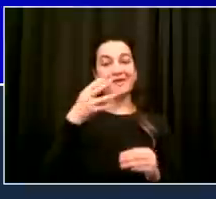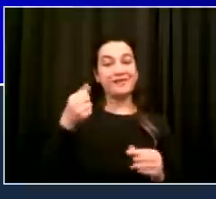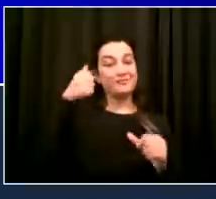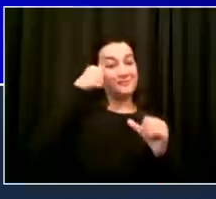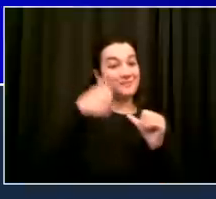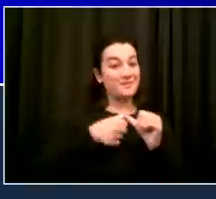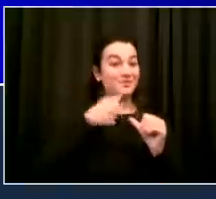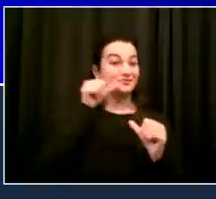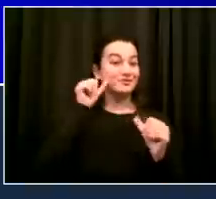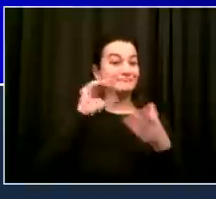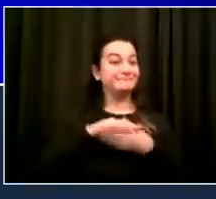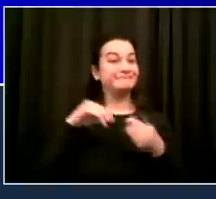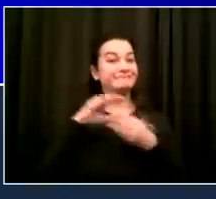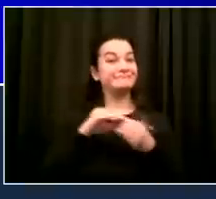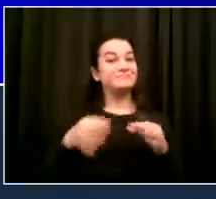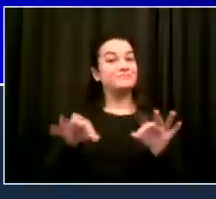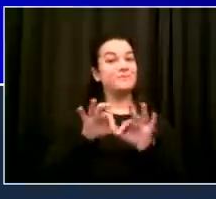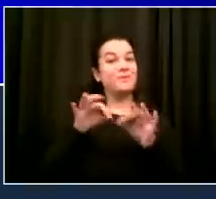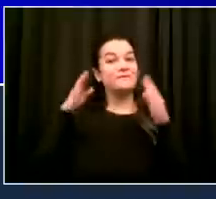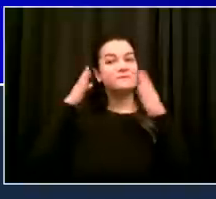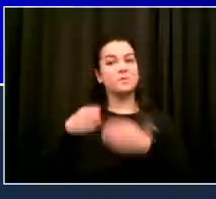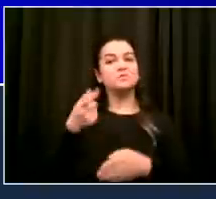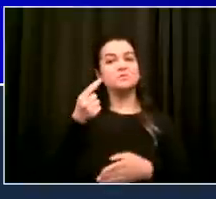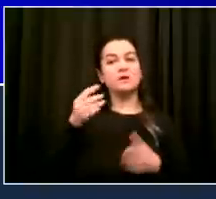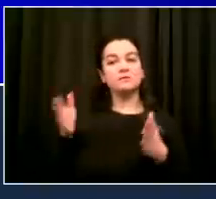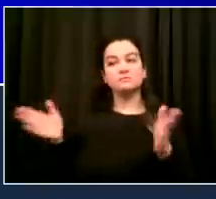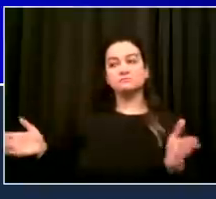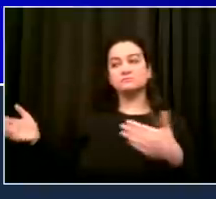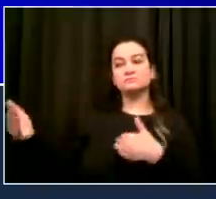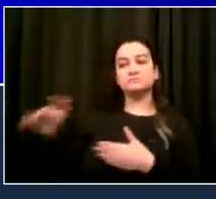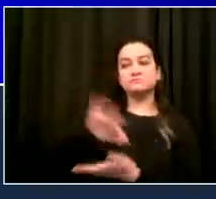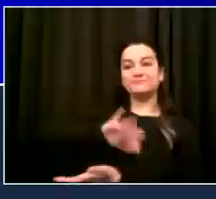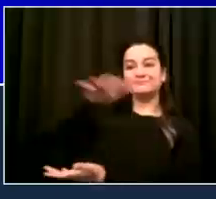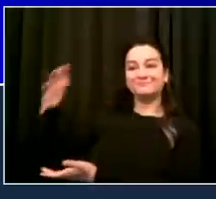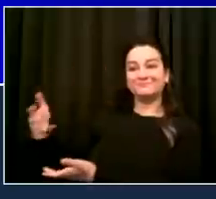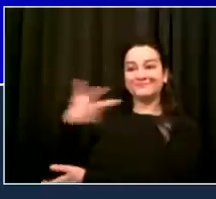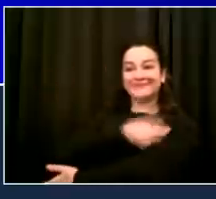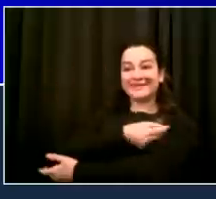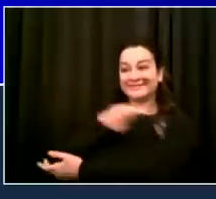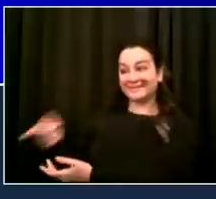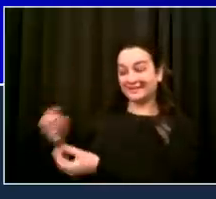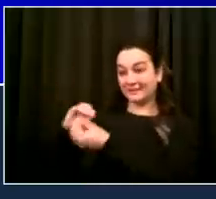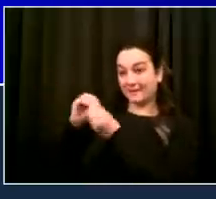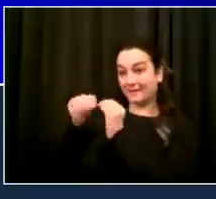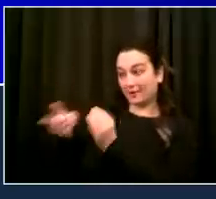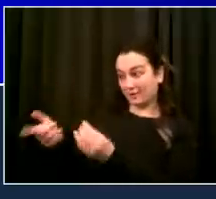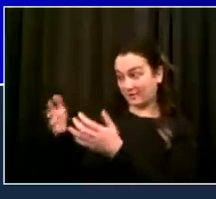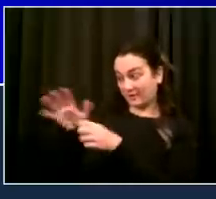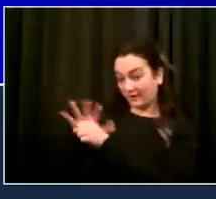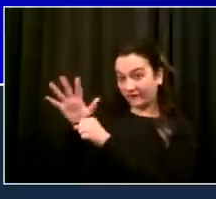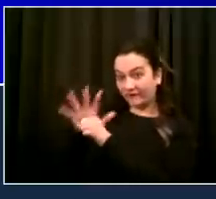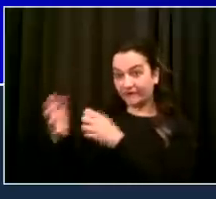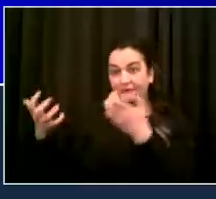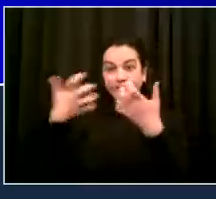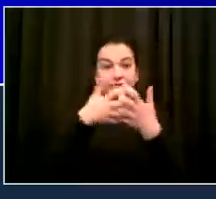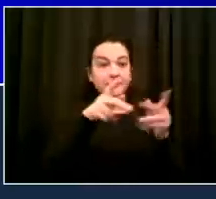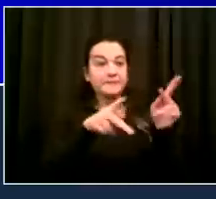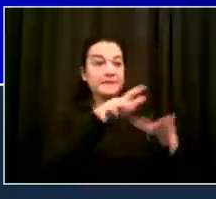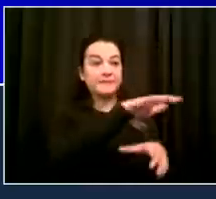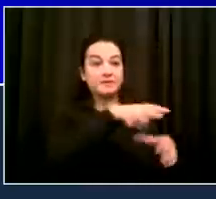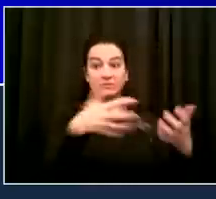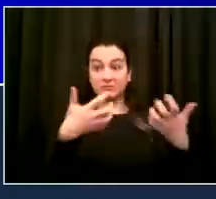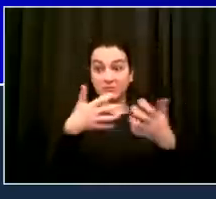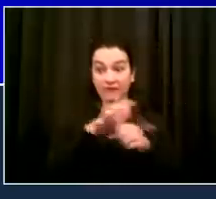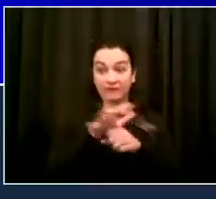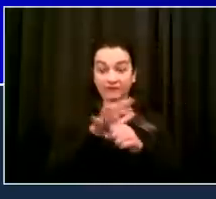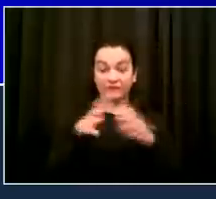amount of demand. We got more and more sites all the time. We're going faster and faster. We're going to need the doses to keep this kind of effort going.